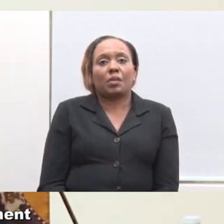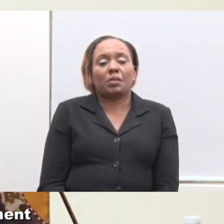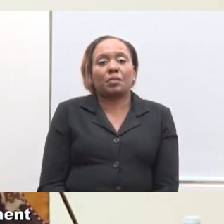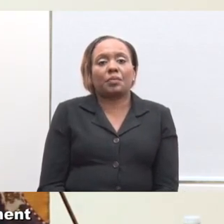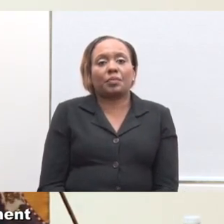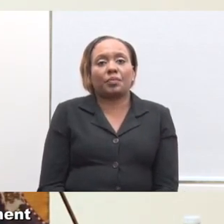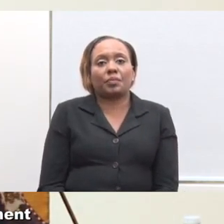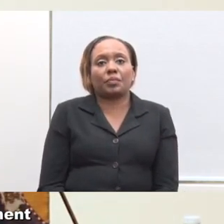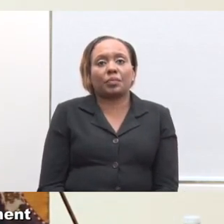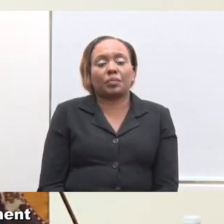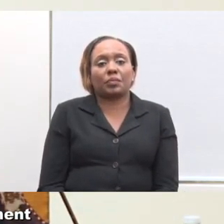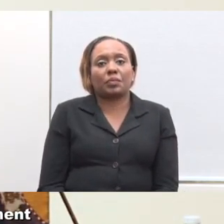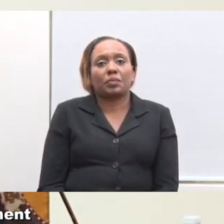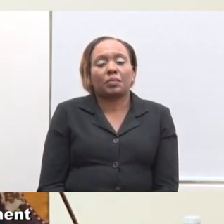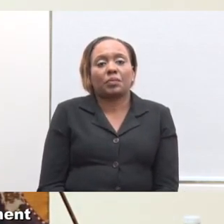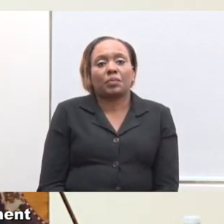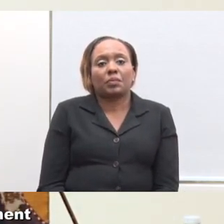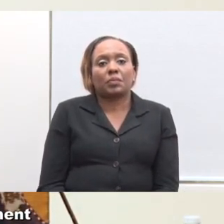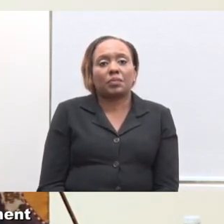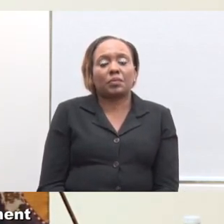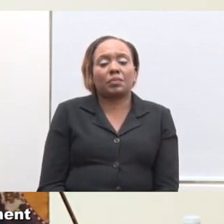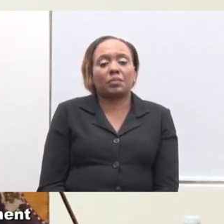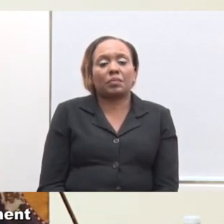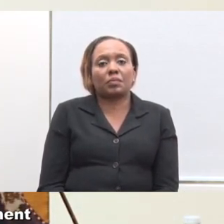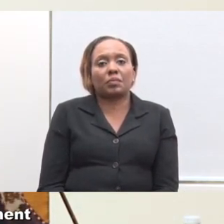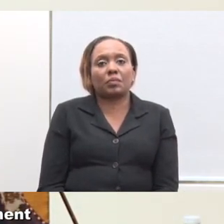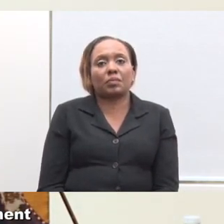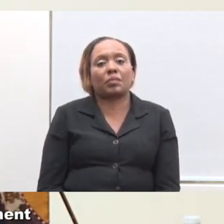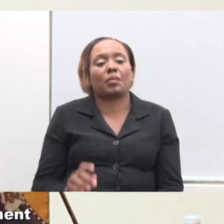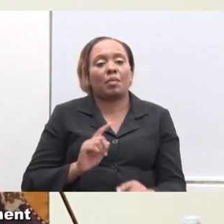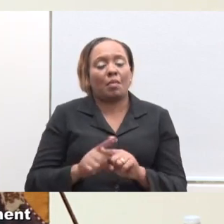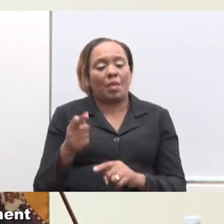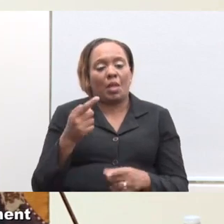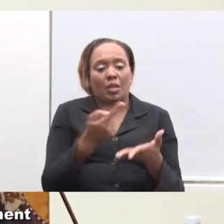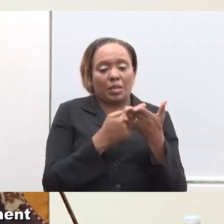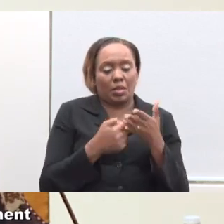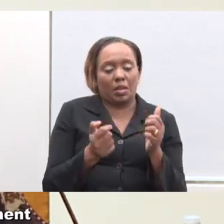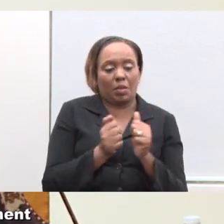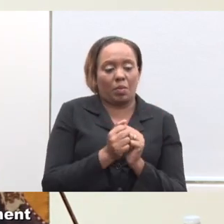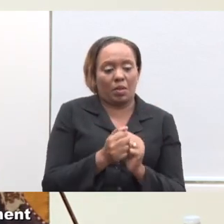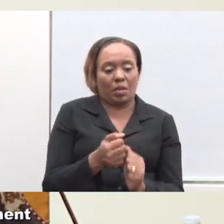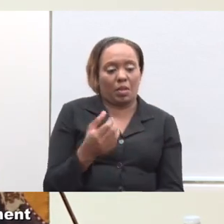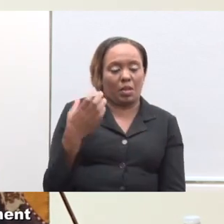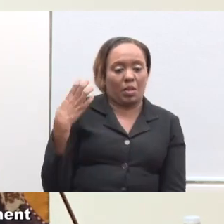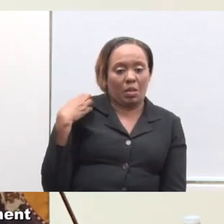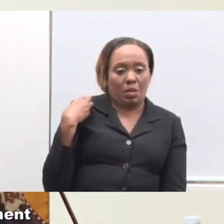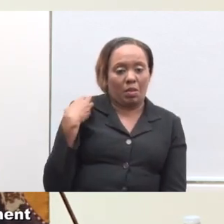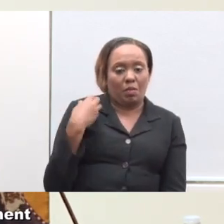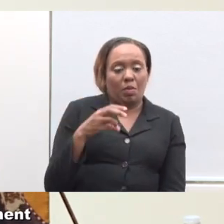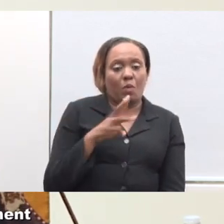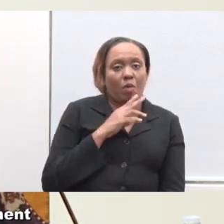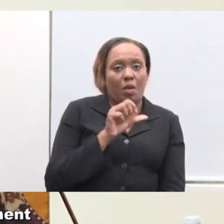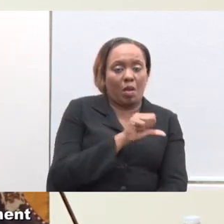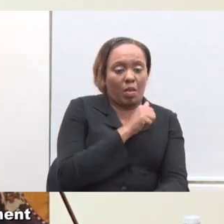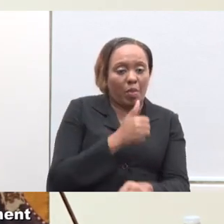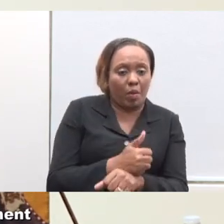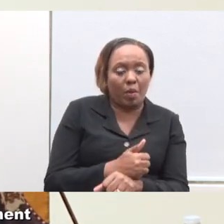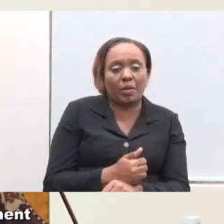the chair of the Water Authority and the minister, there are over